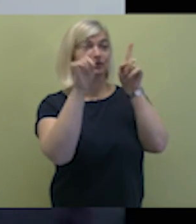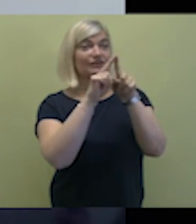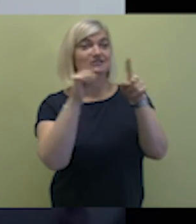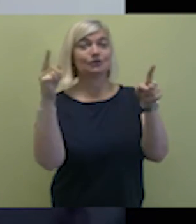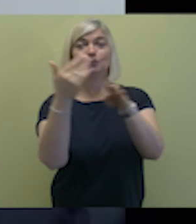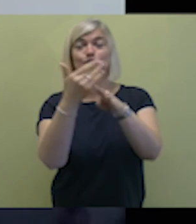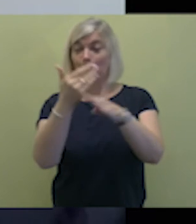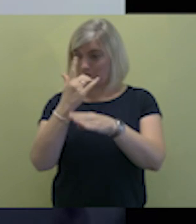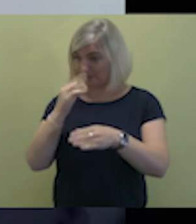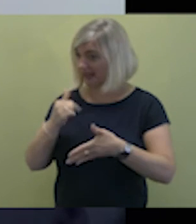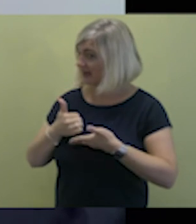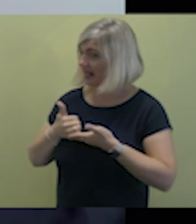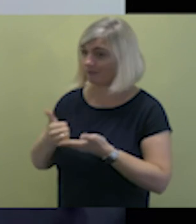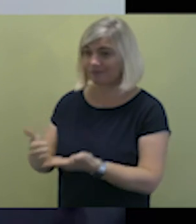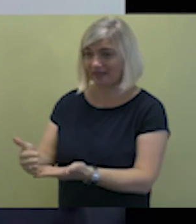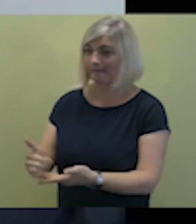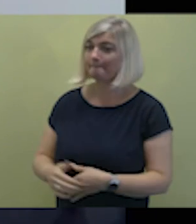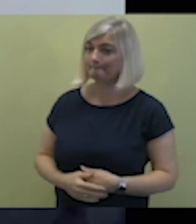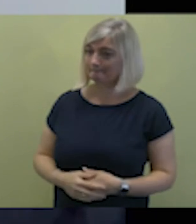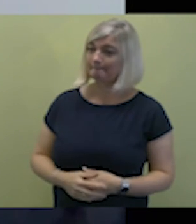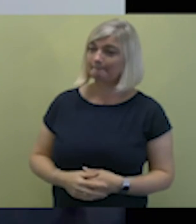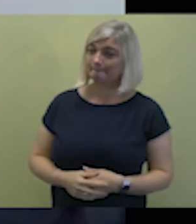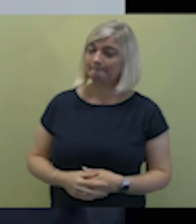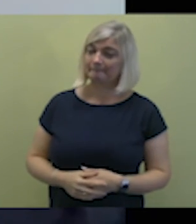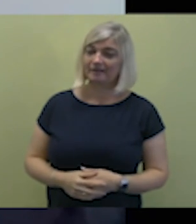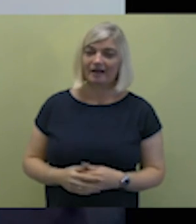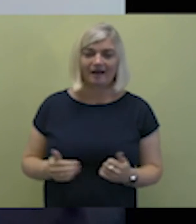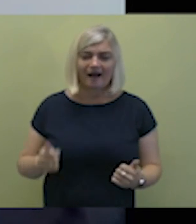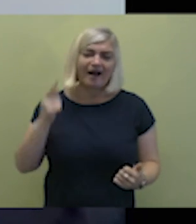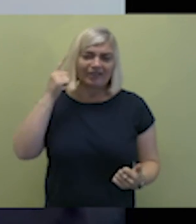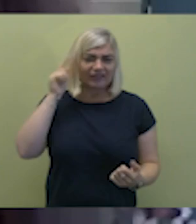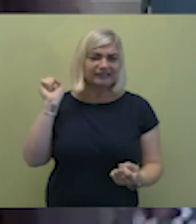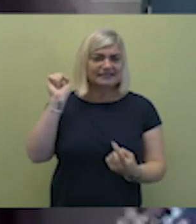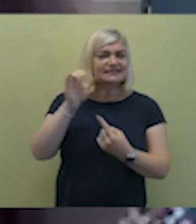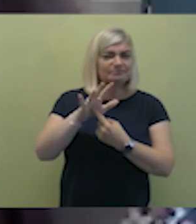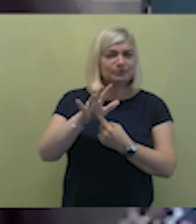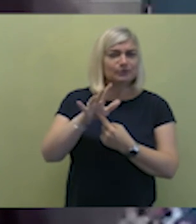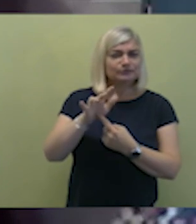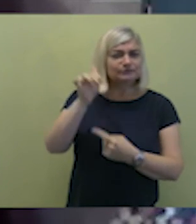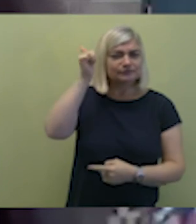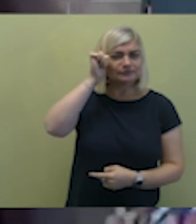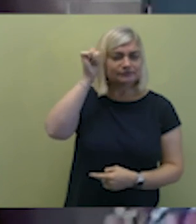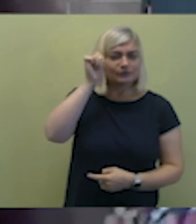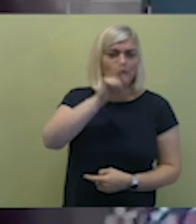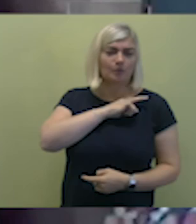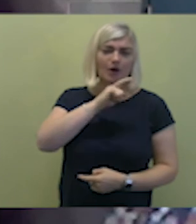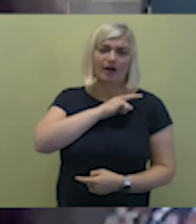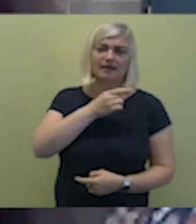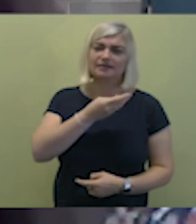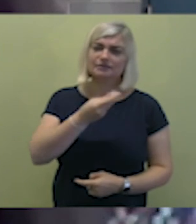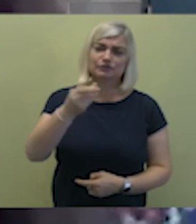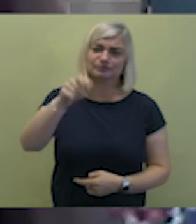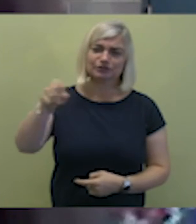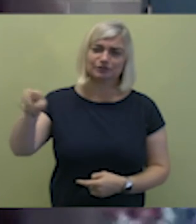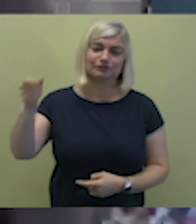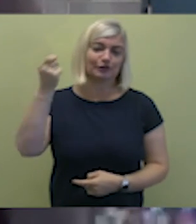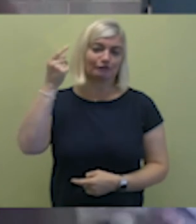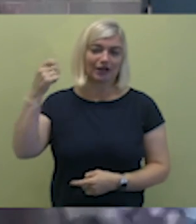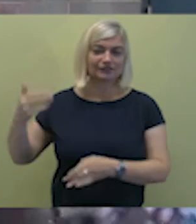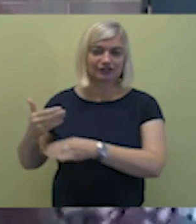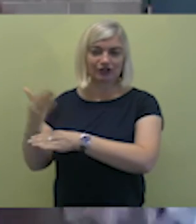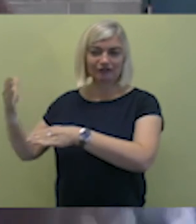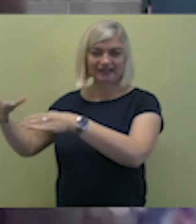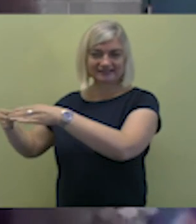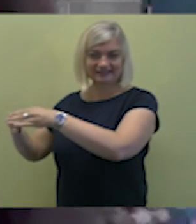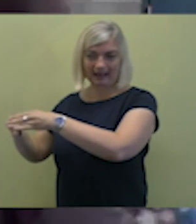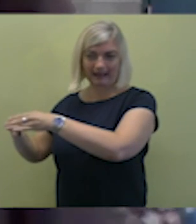then we can help support them throughout the whole process. I think that's quite important as well, isn't it? Because I think sometimes people don't realise that